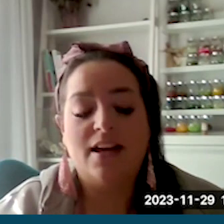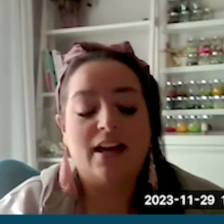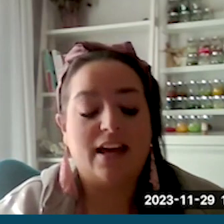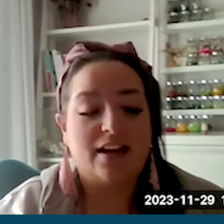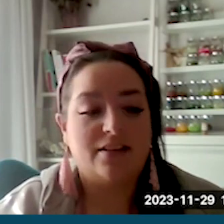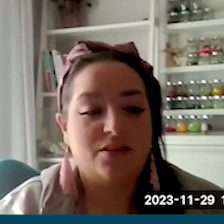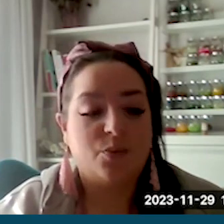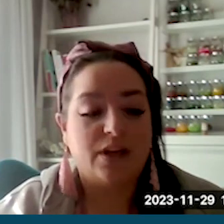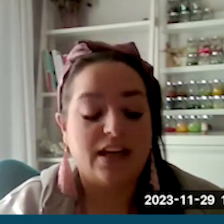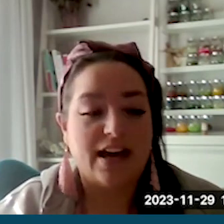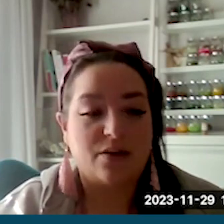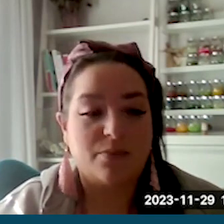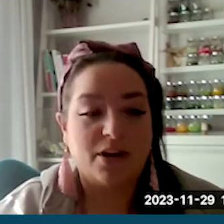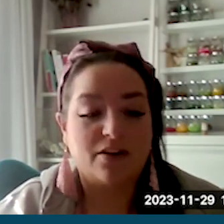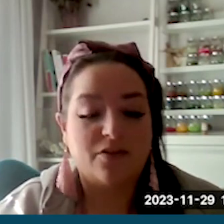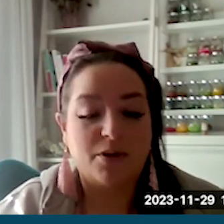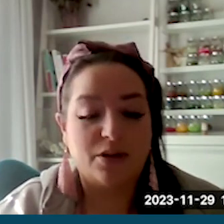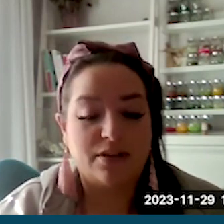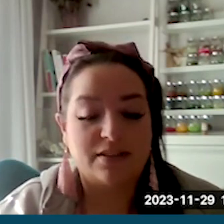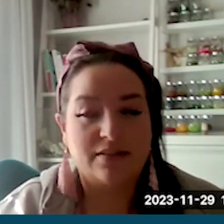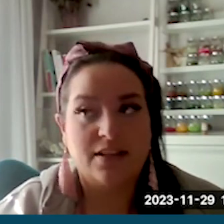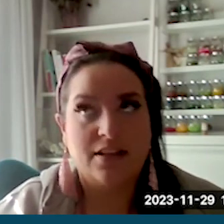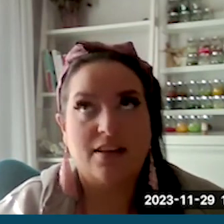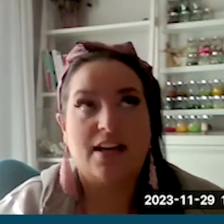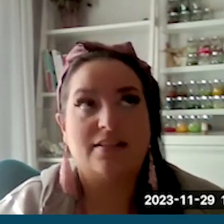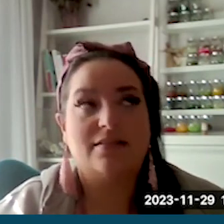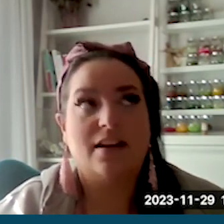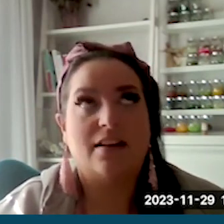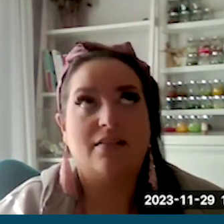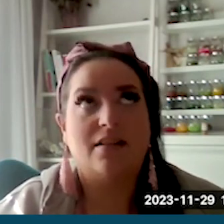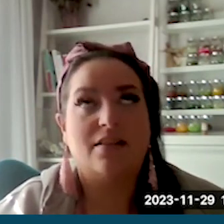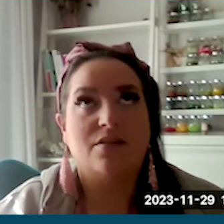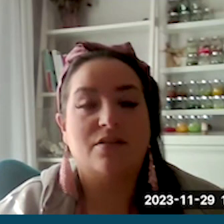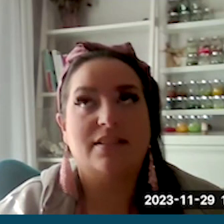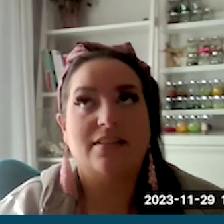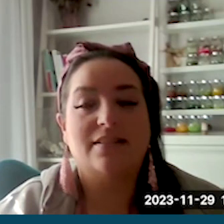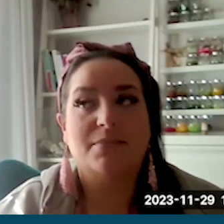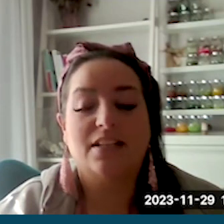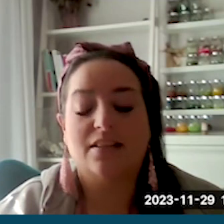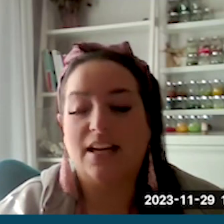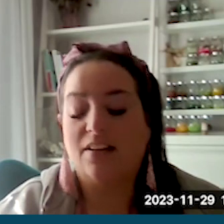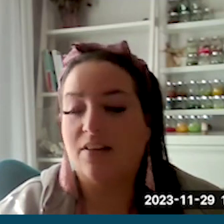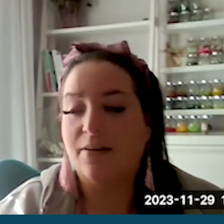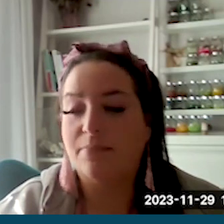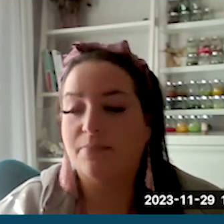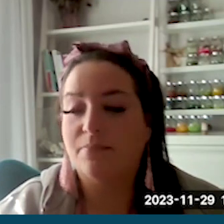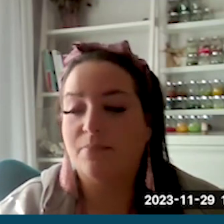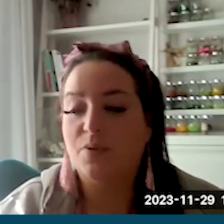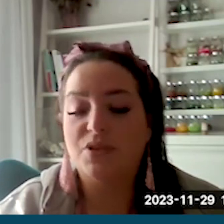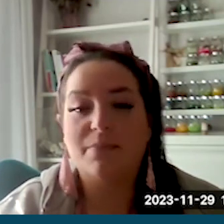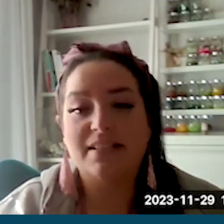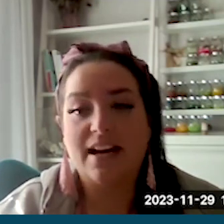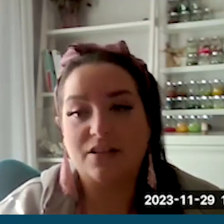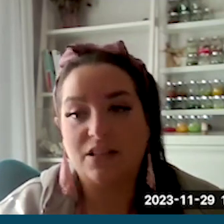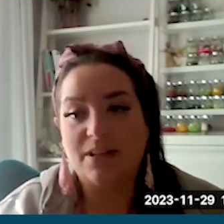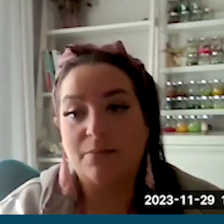moment. And we had a remark from a nurse that, and the nurse said something like,